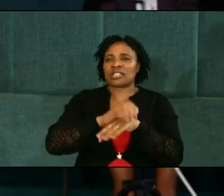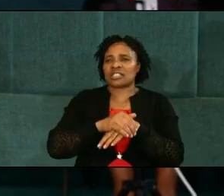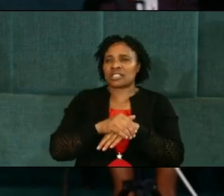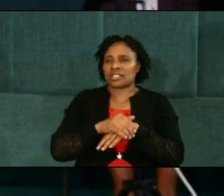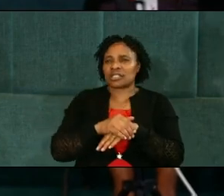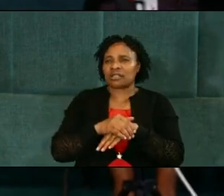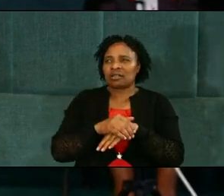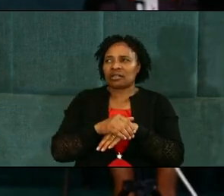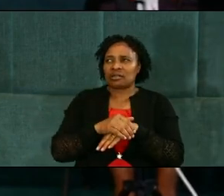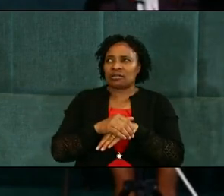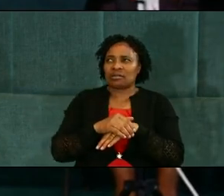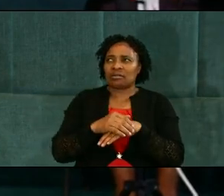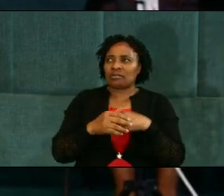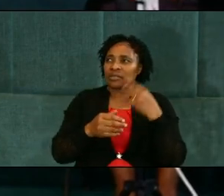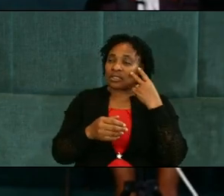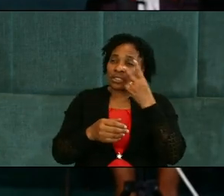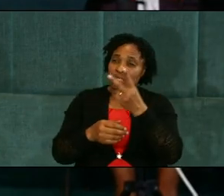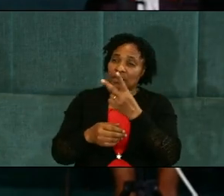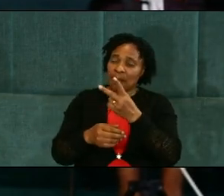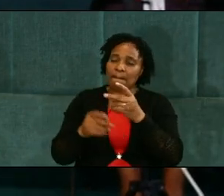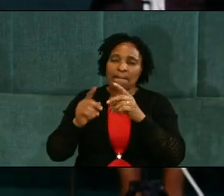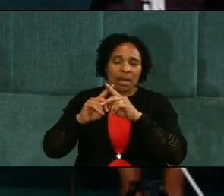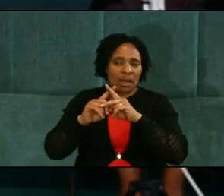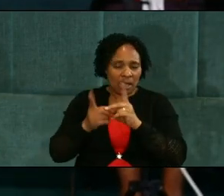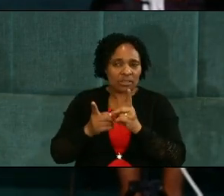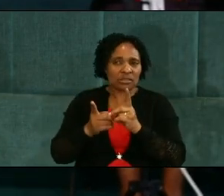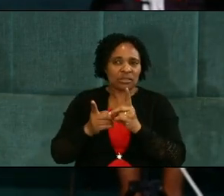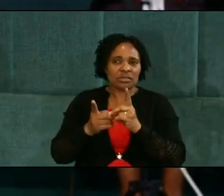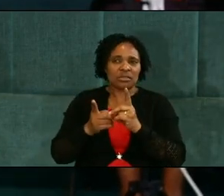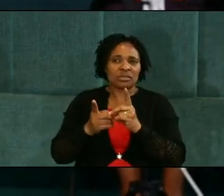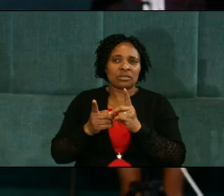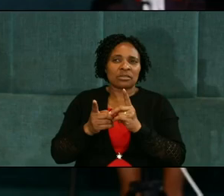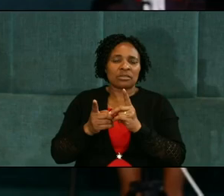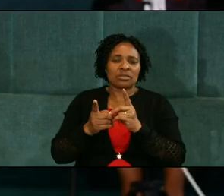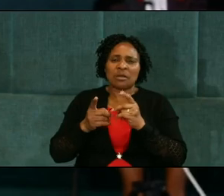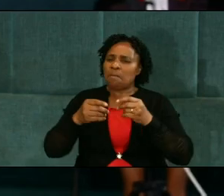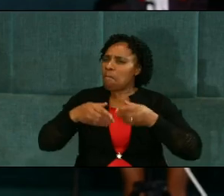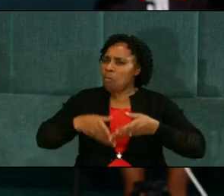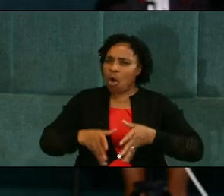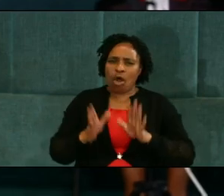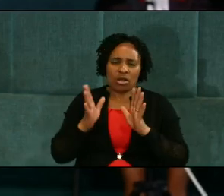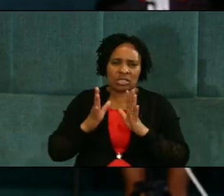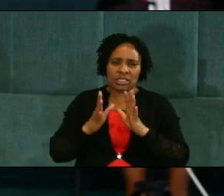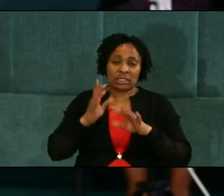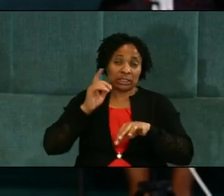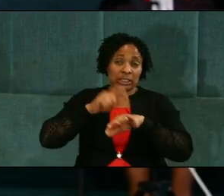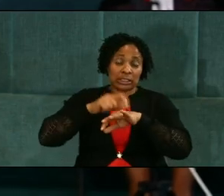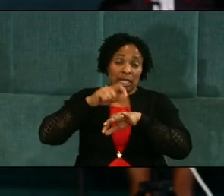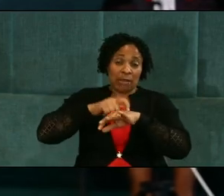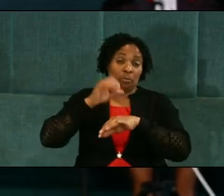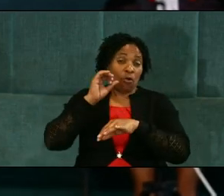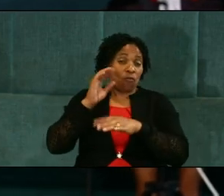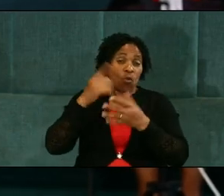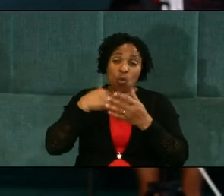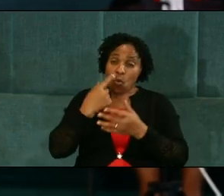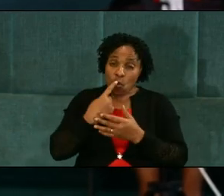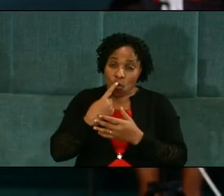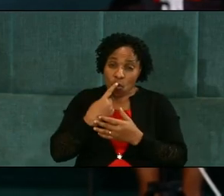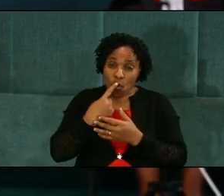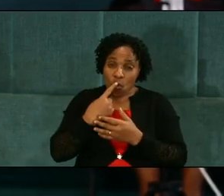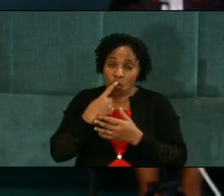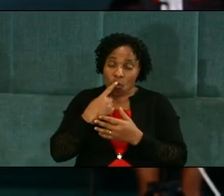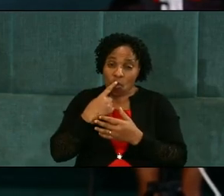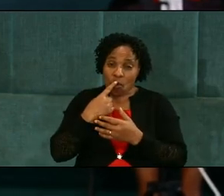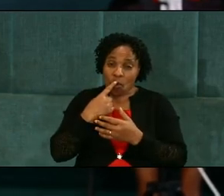I wouldn't want my membership in it. But I was not born in the time of the